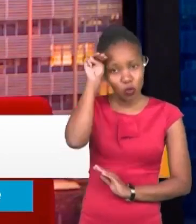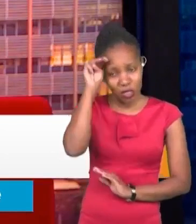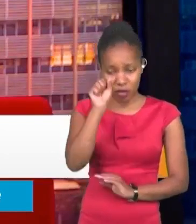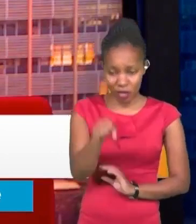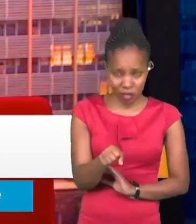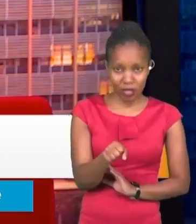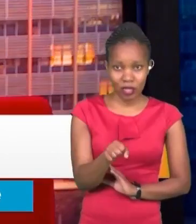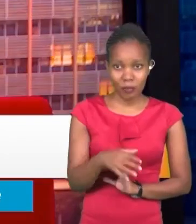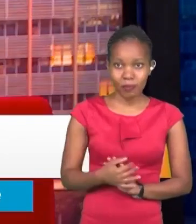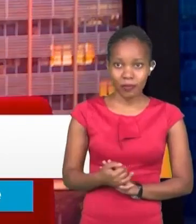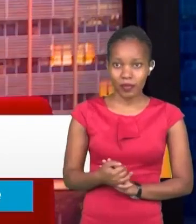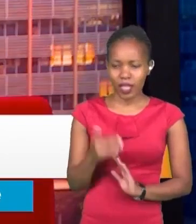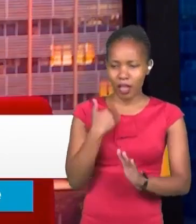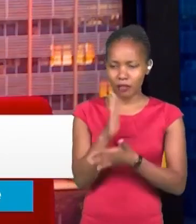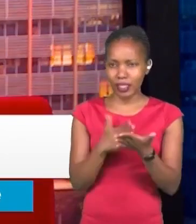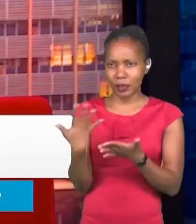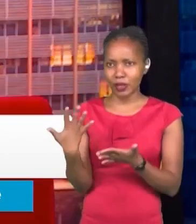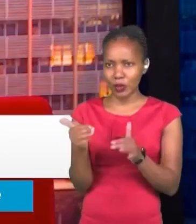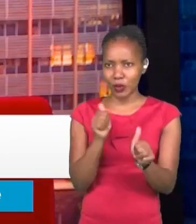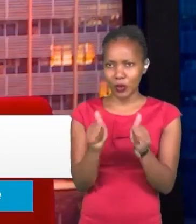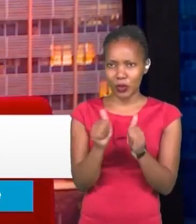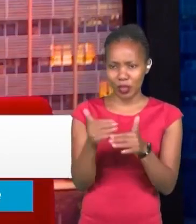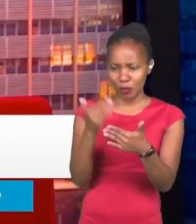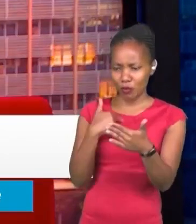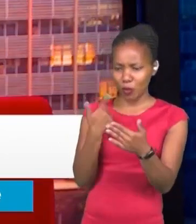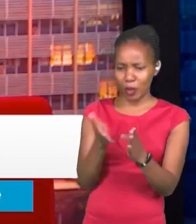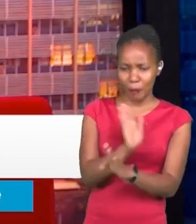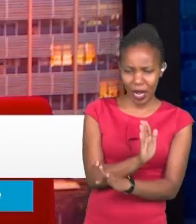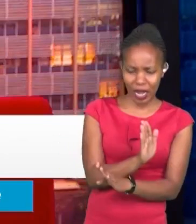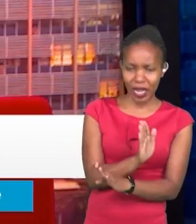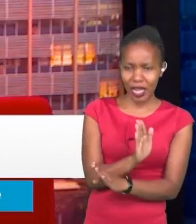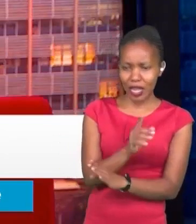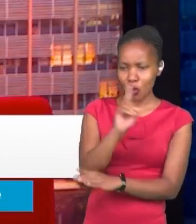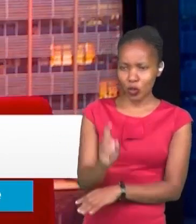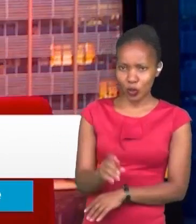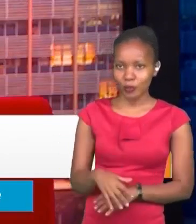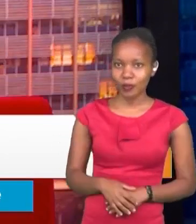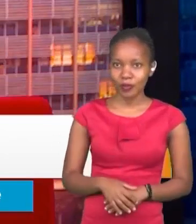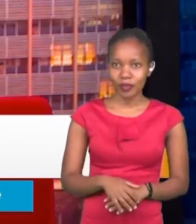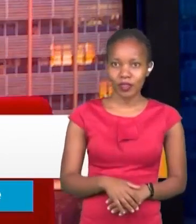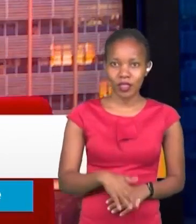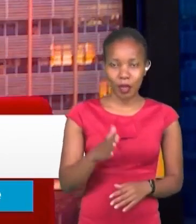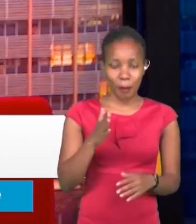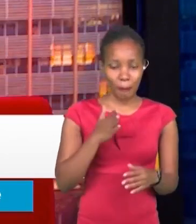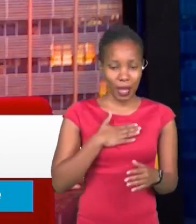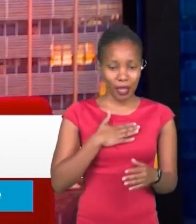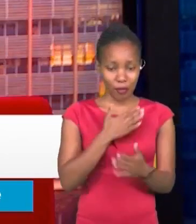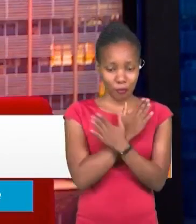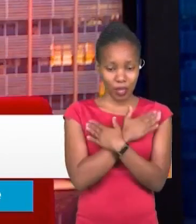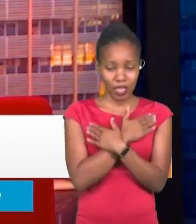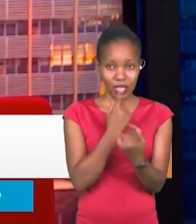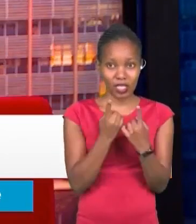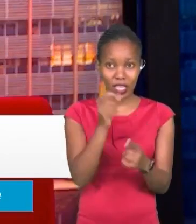yes. There's something that I just before I come back to your direct question, that my learned friend raised, that if you are going